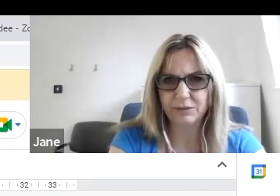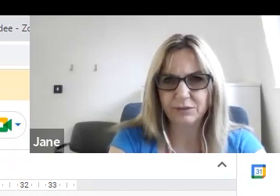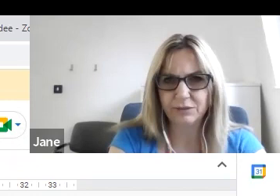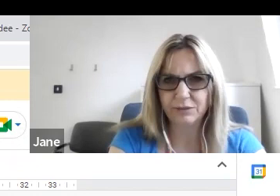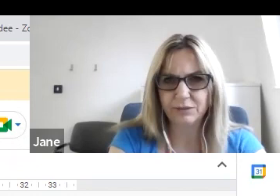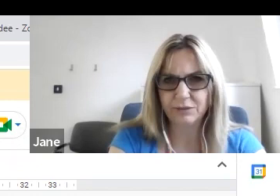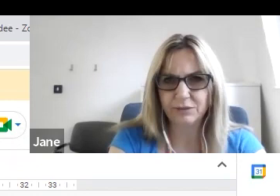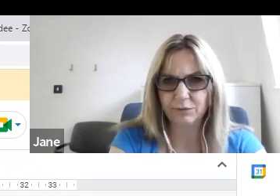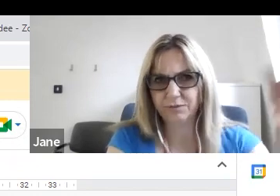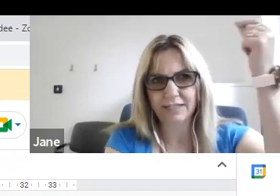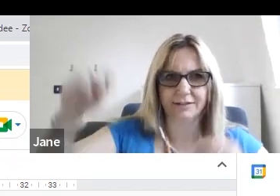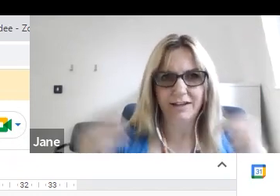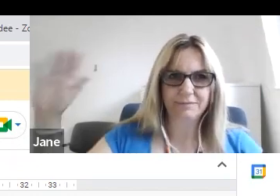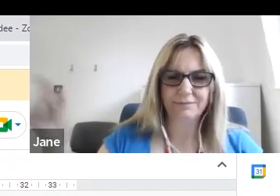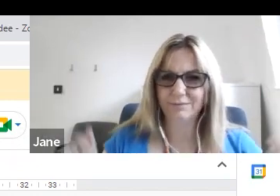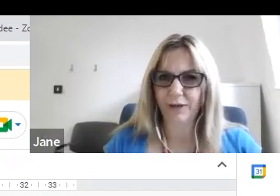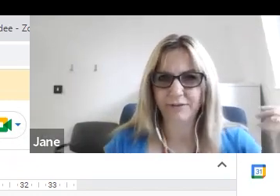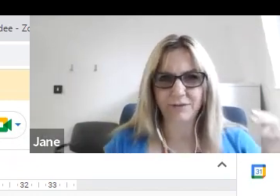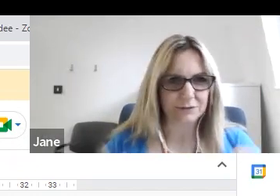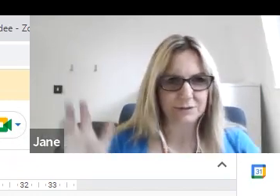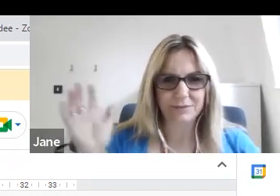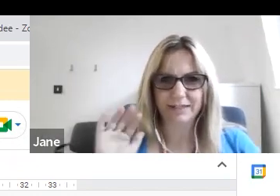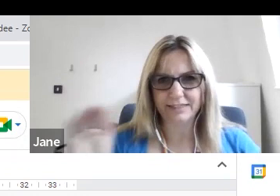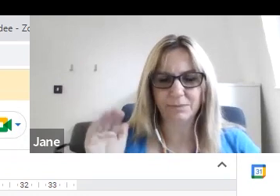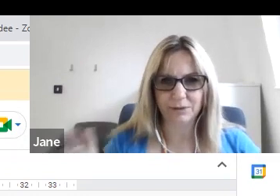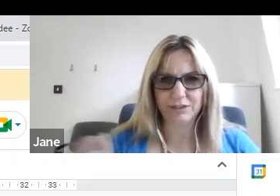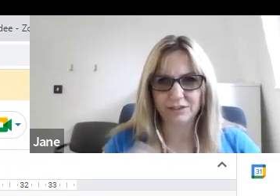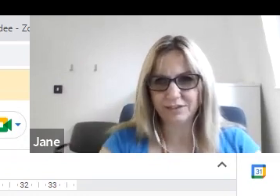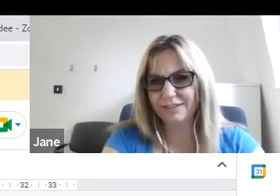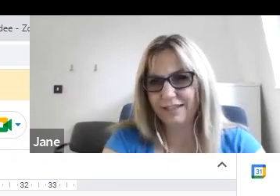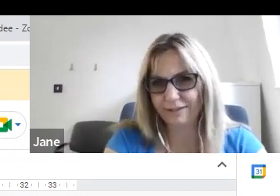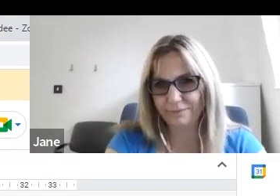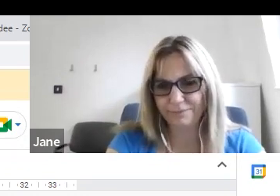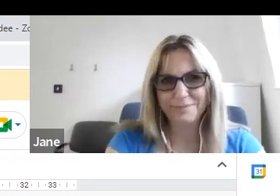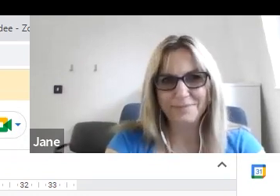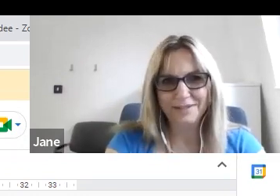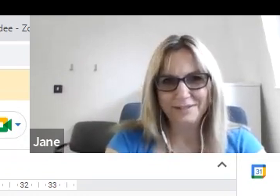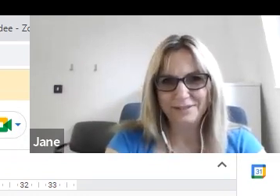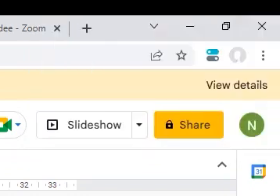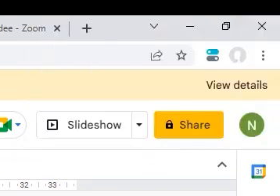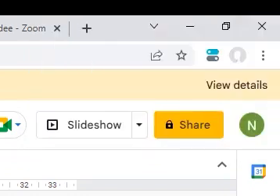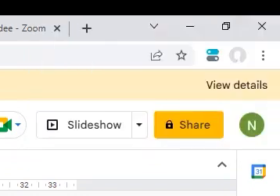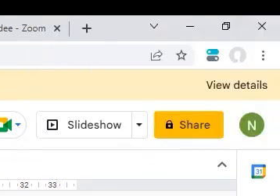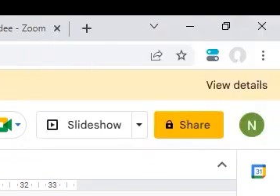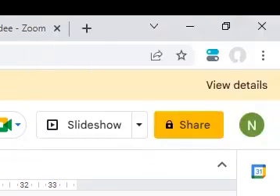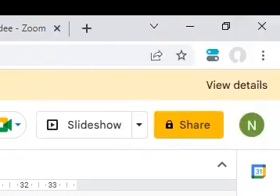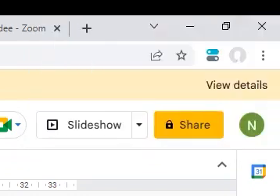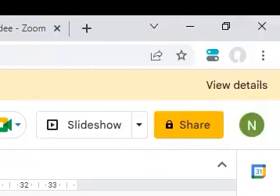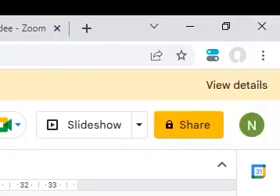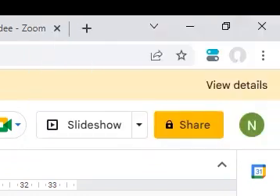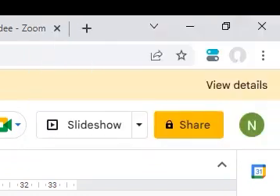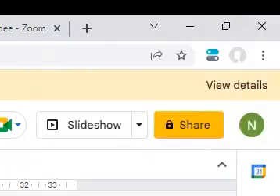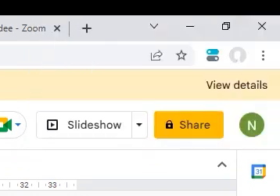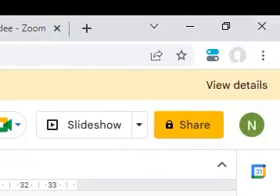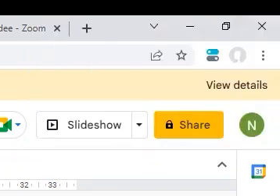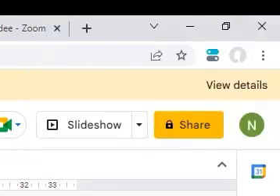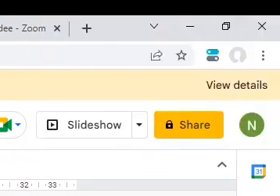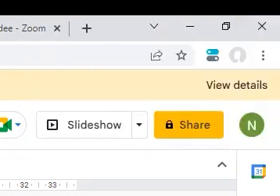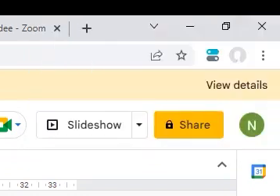sort of clicking and waving or something as the person's cleansing or something like this. It sounds